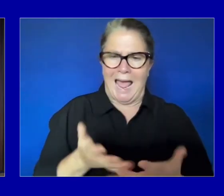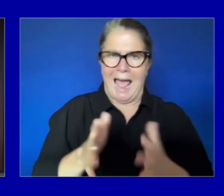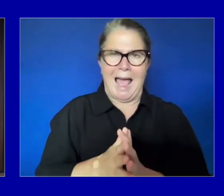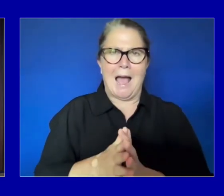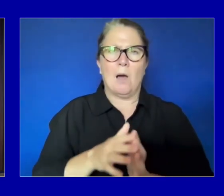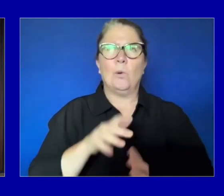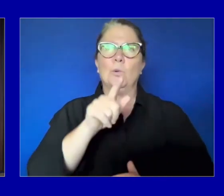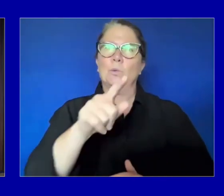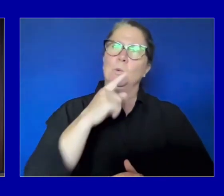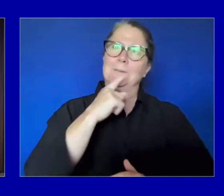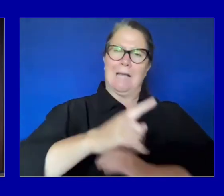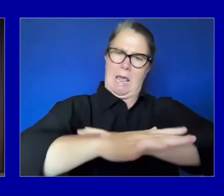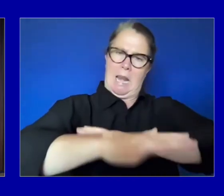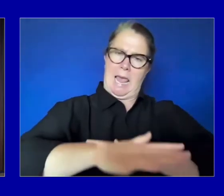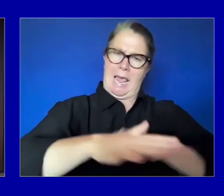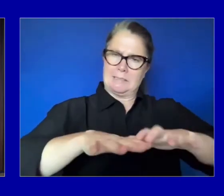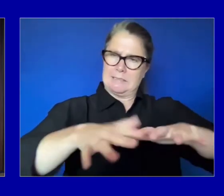Um,